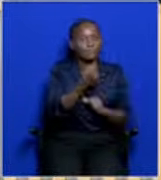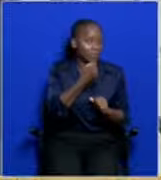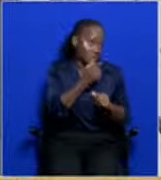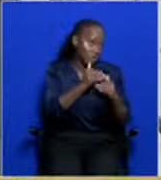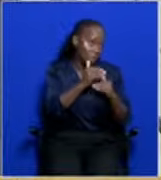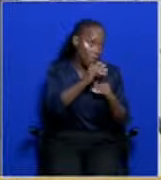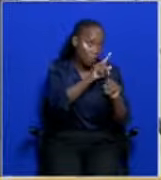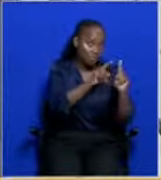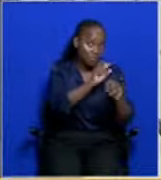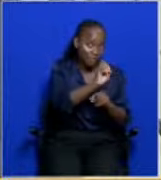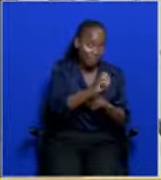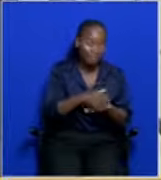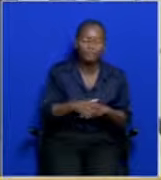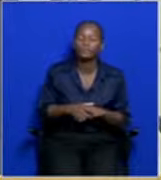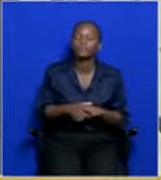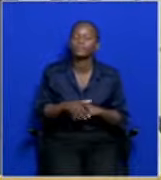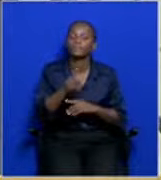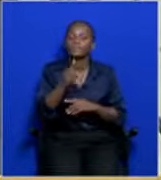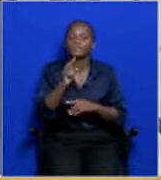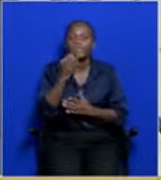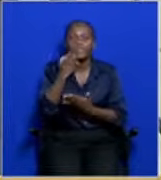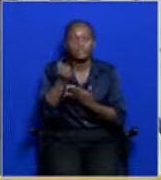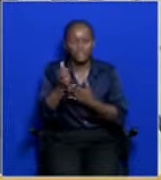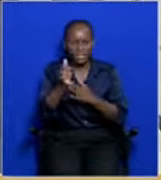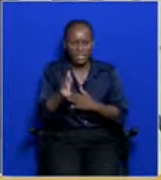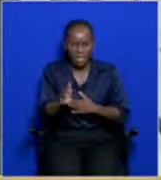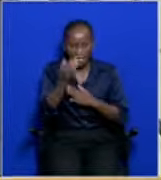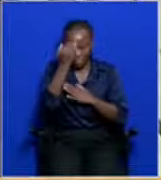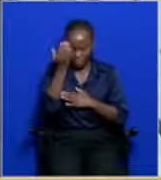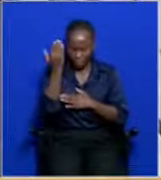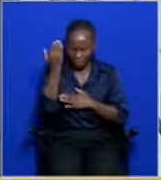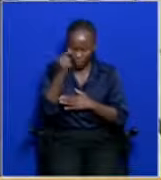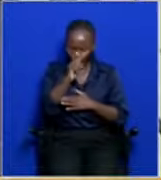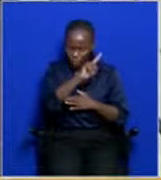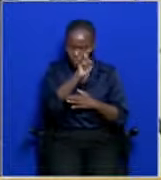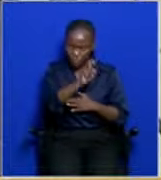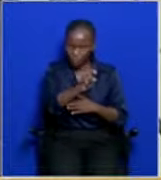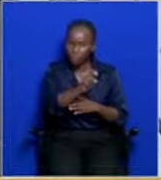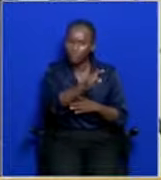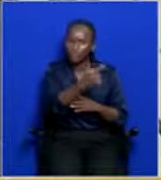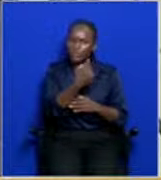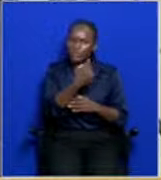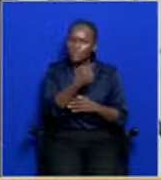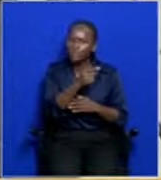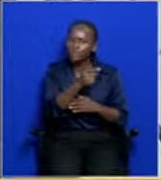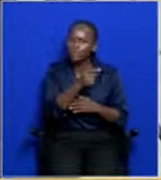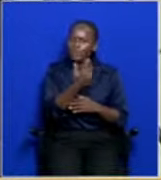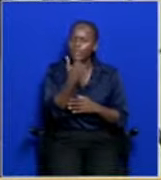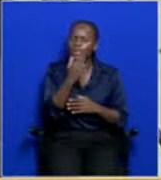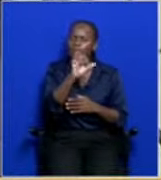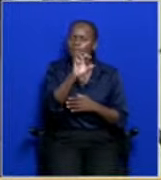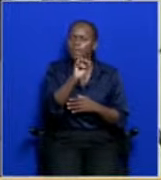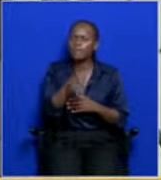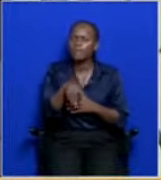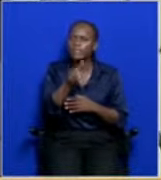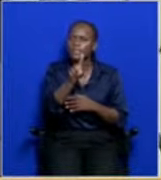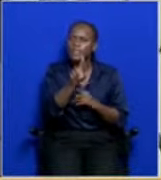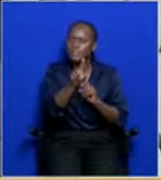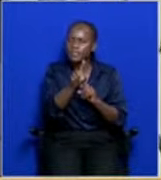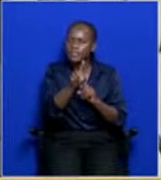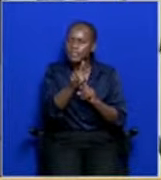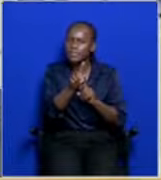question about whether the EMPD, in fact, I think you said EMPD have said they don't